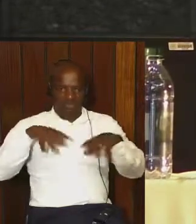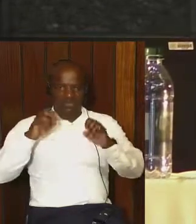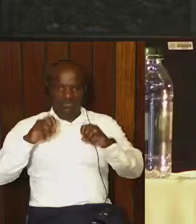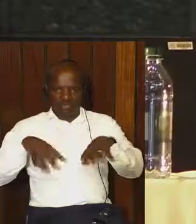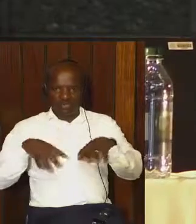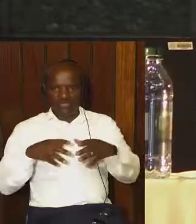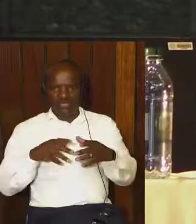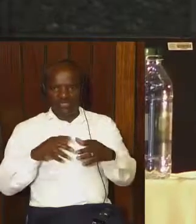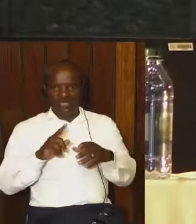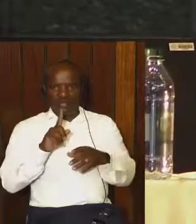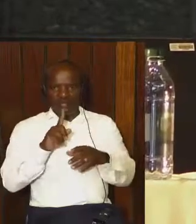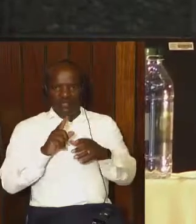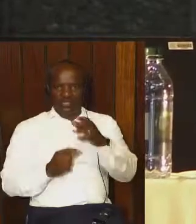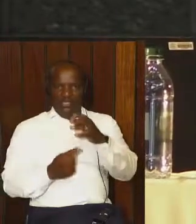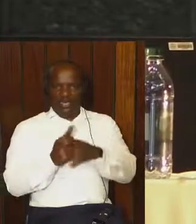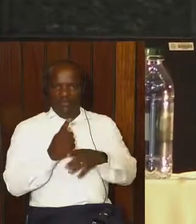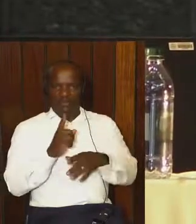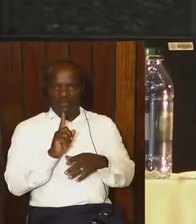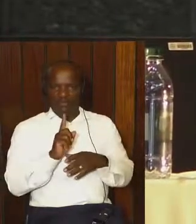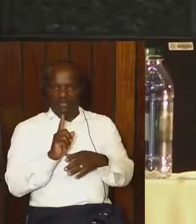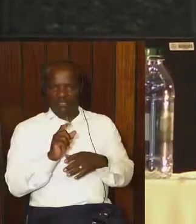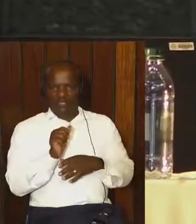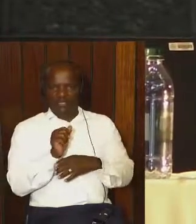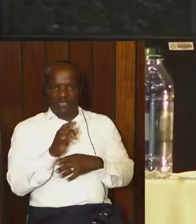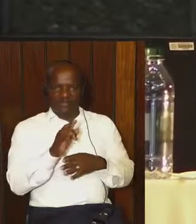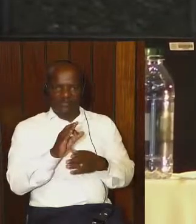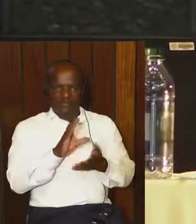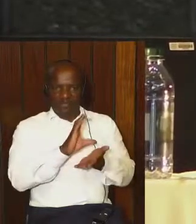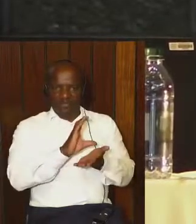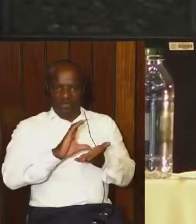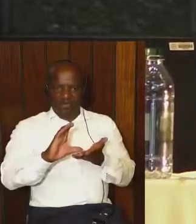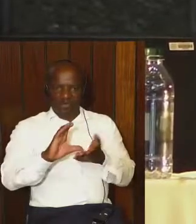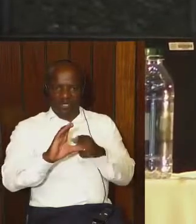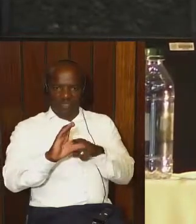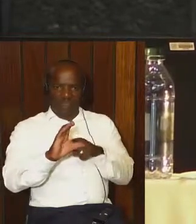But what happens is that when there is a contract